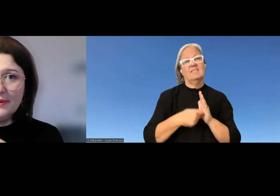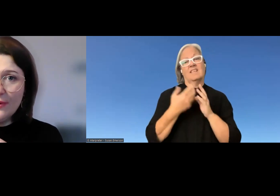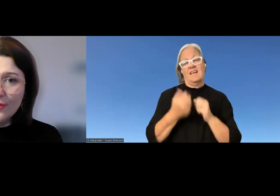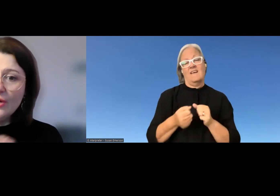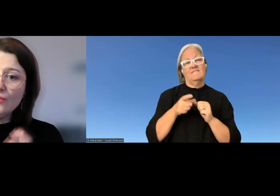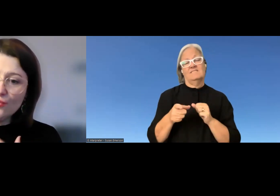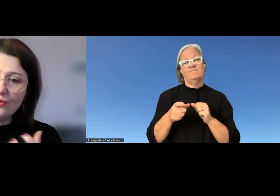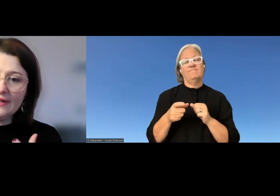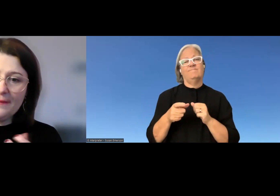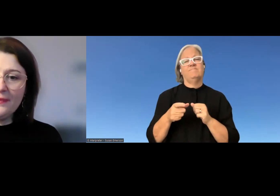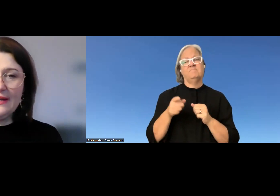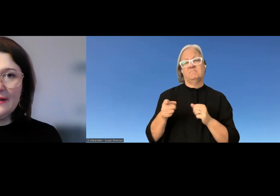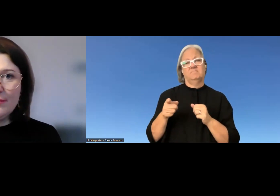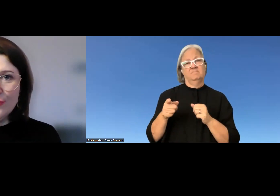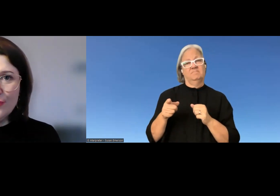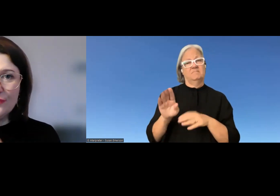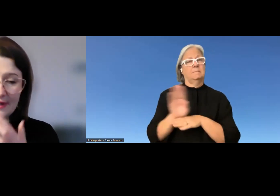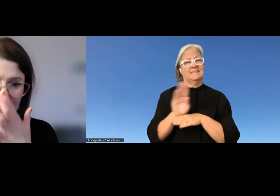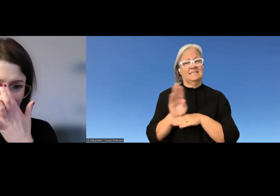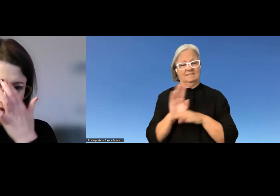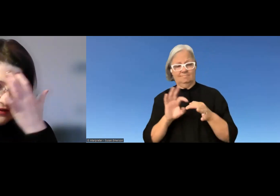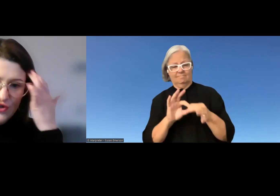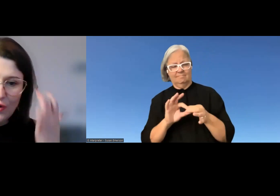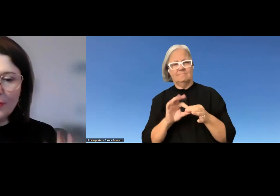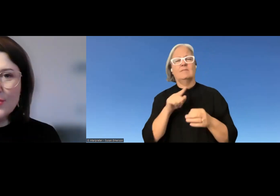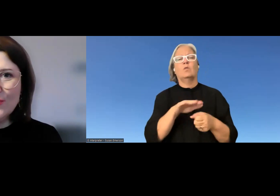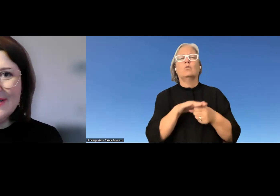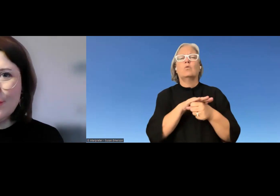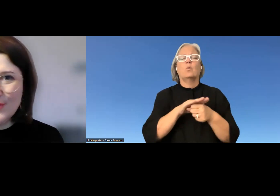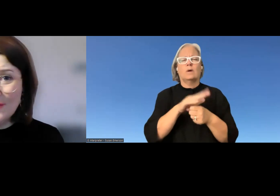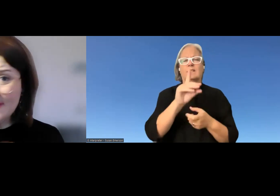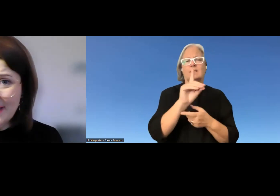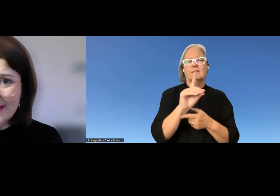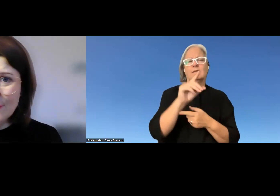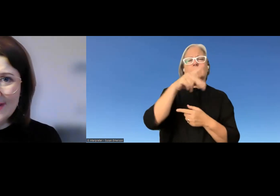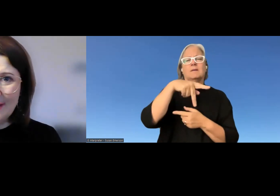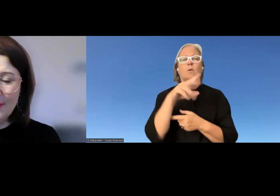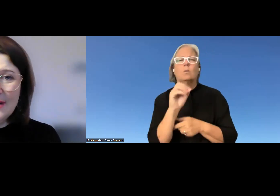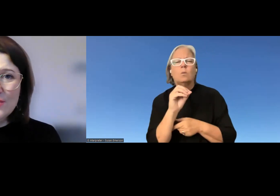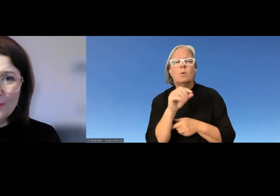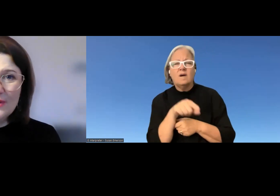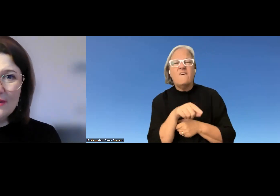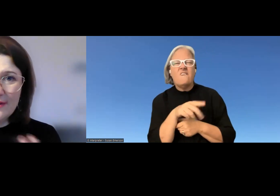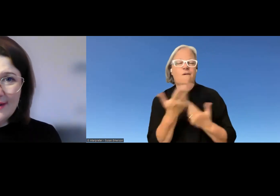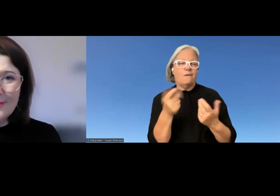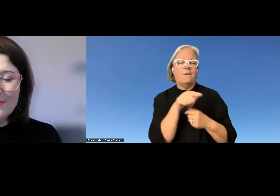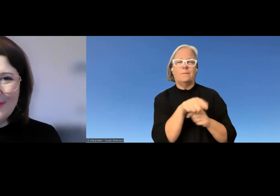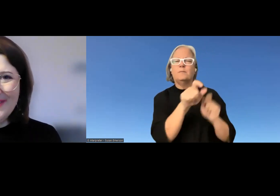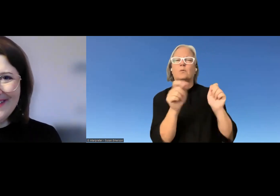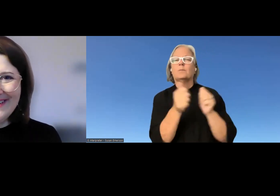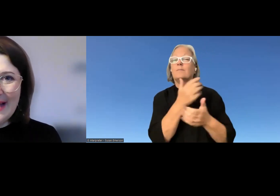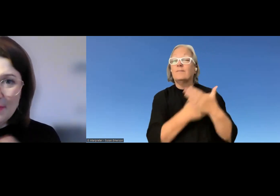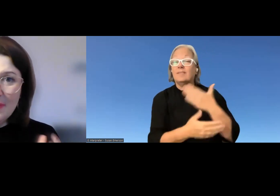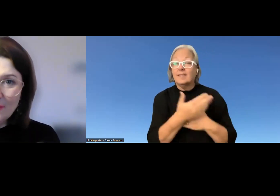local DPO to improve the job opportunities for persons with disabilities, for example. So we're